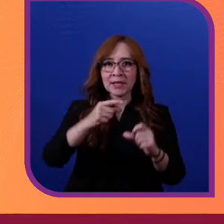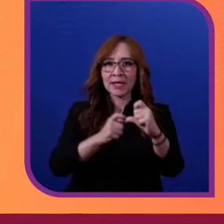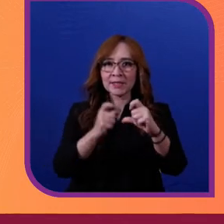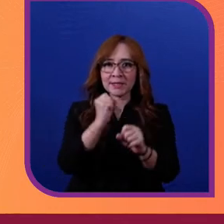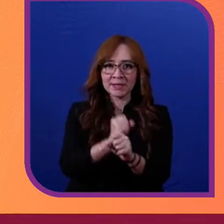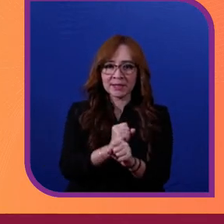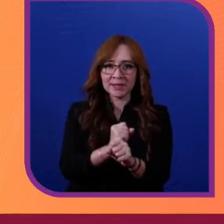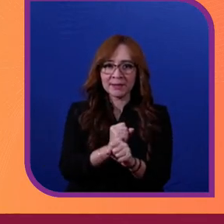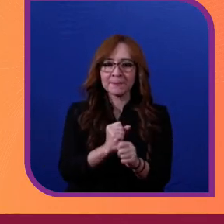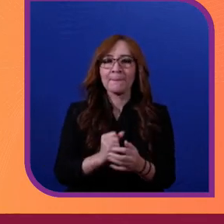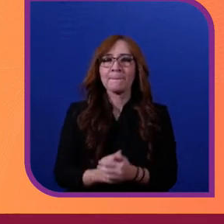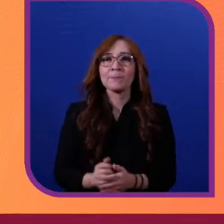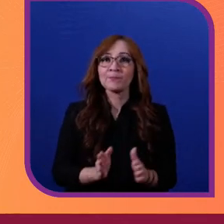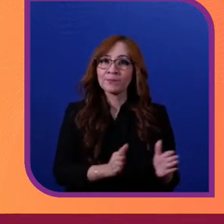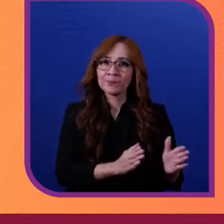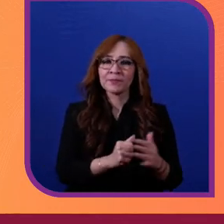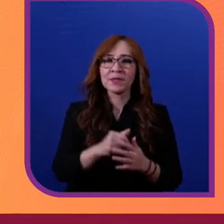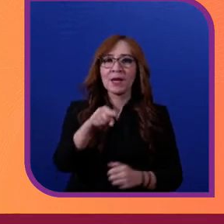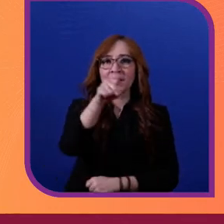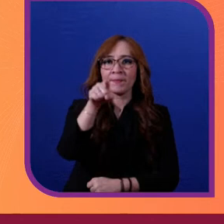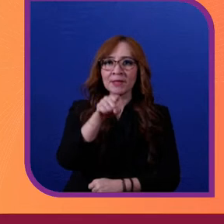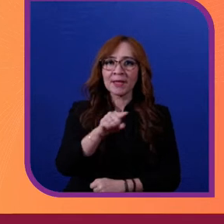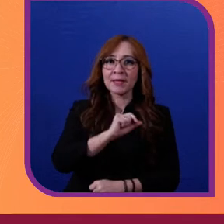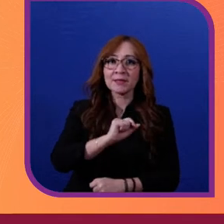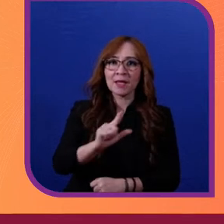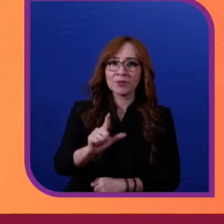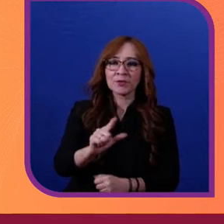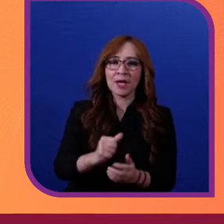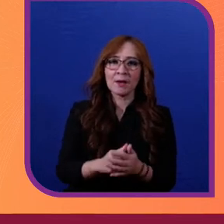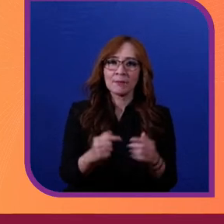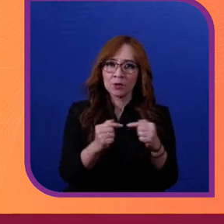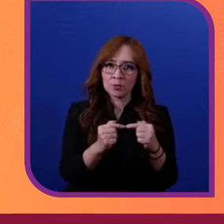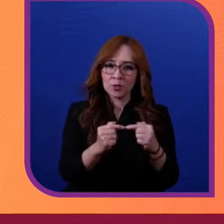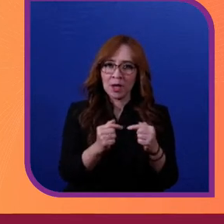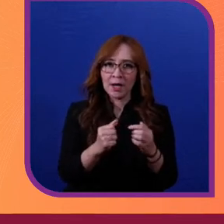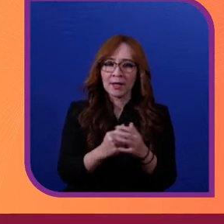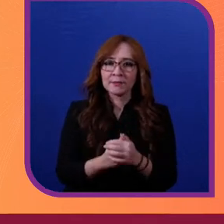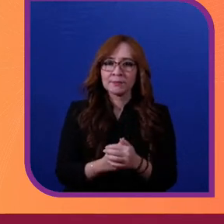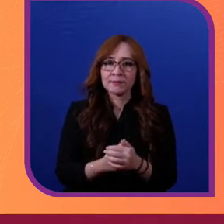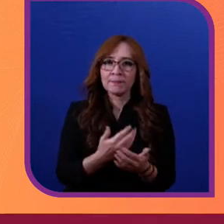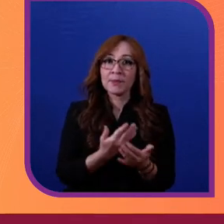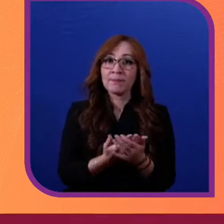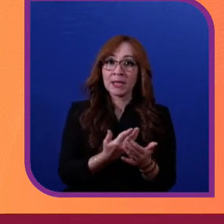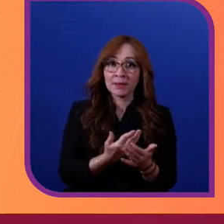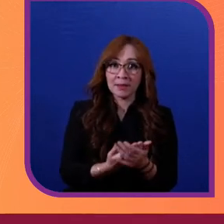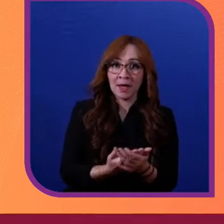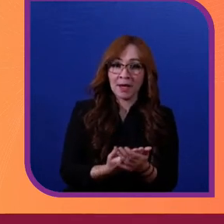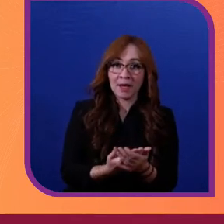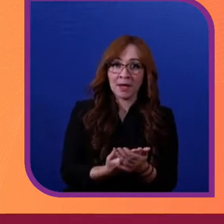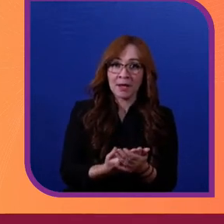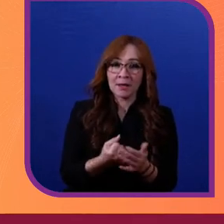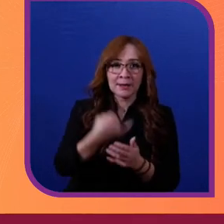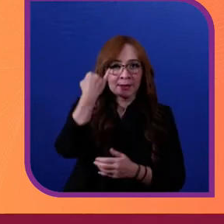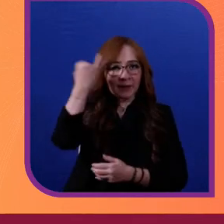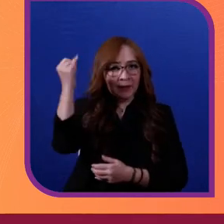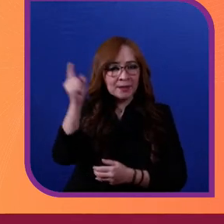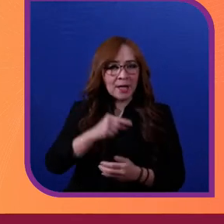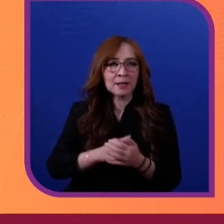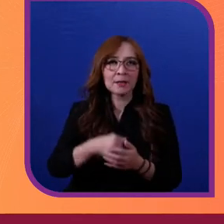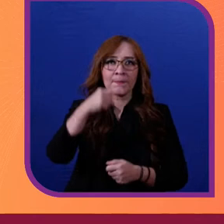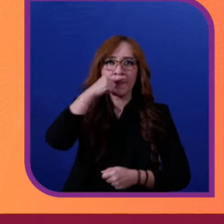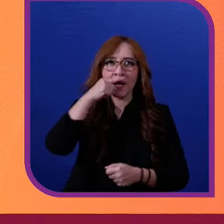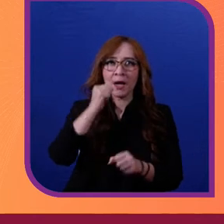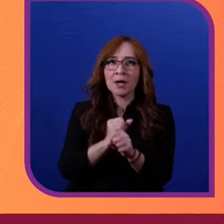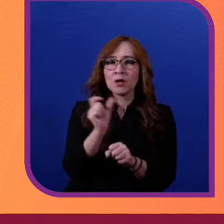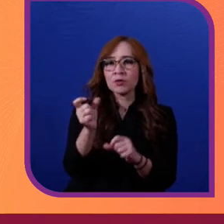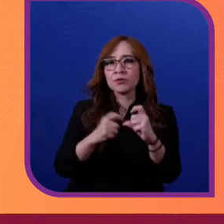me pizza asking a comment orbbec input pompa Christopher tuh out your